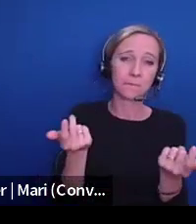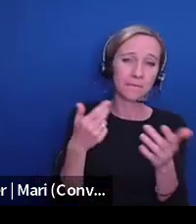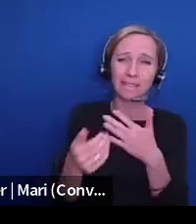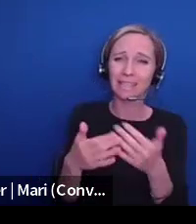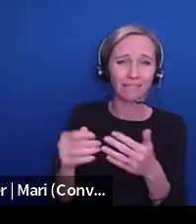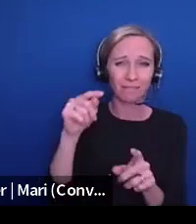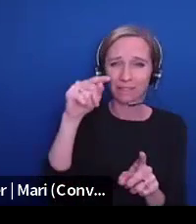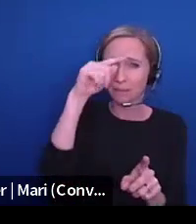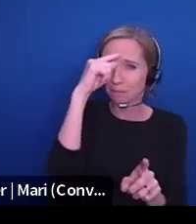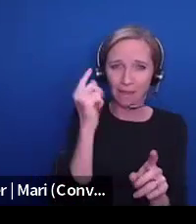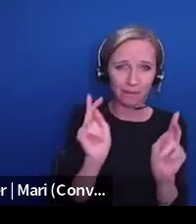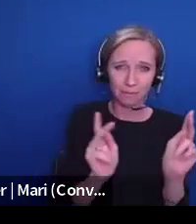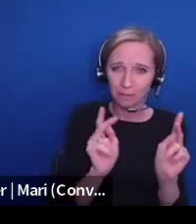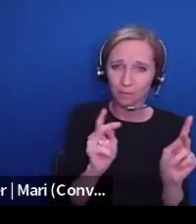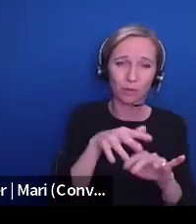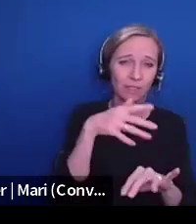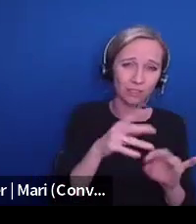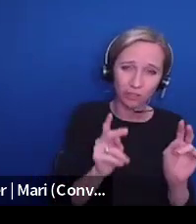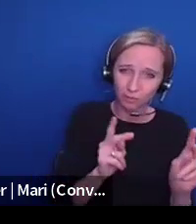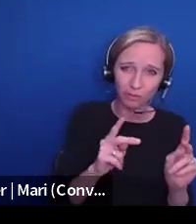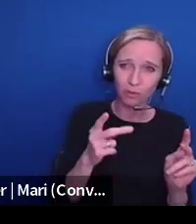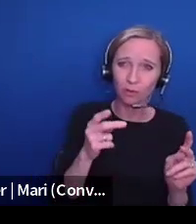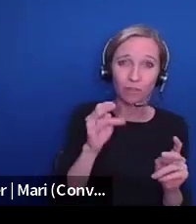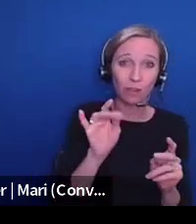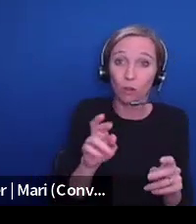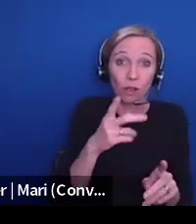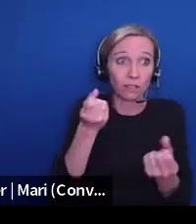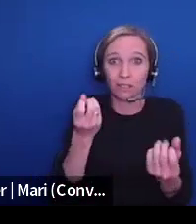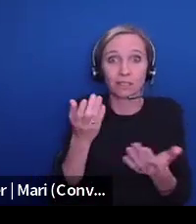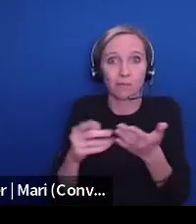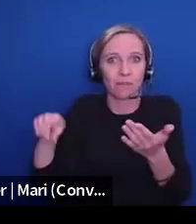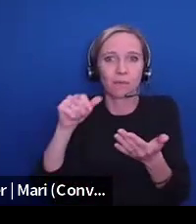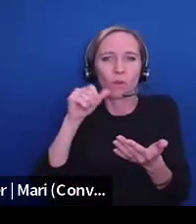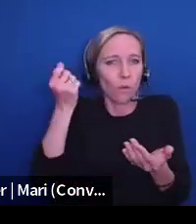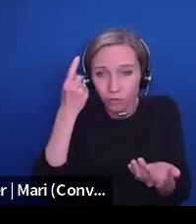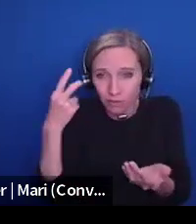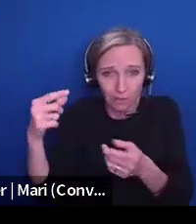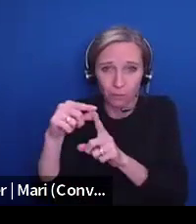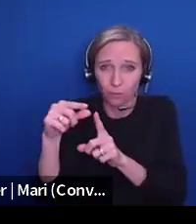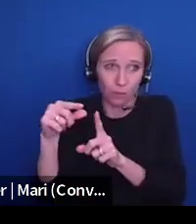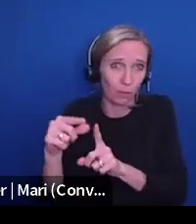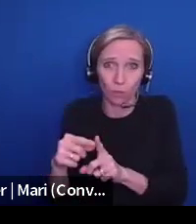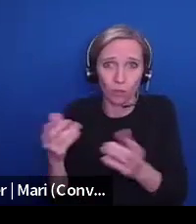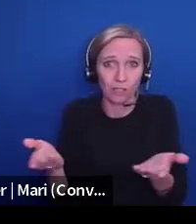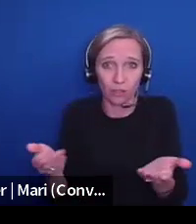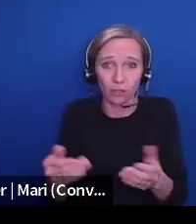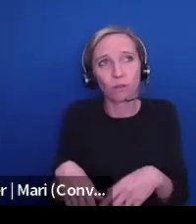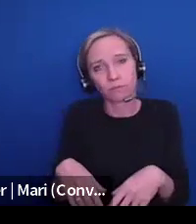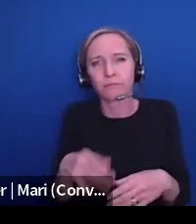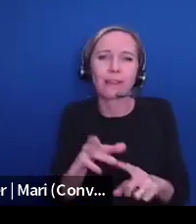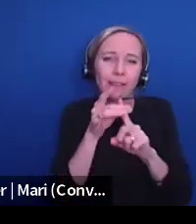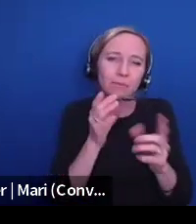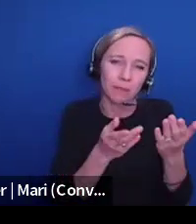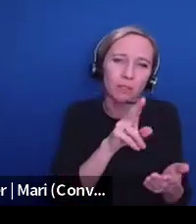even the black people, indigenous, and people of color, they don't understand what it means, unless they are in the United